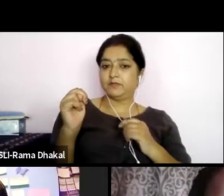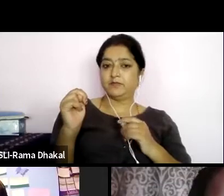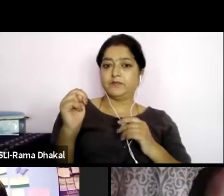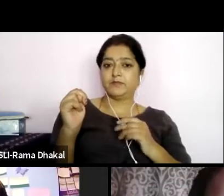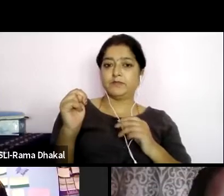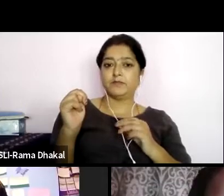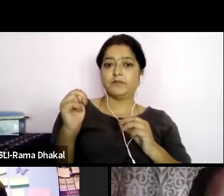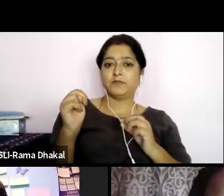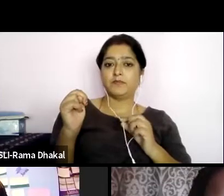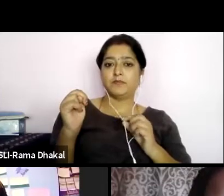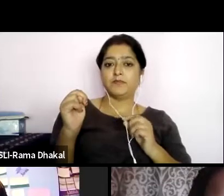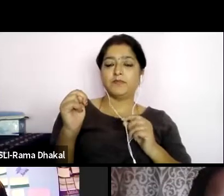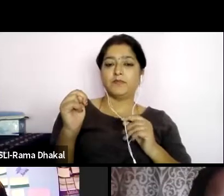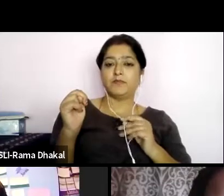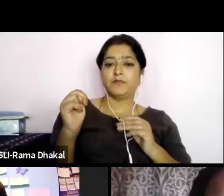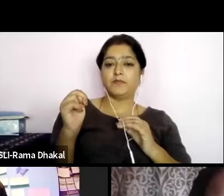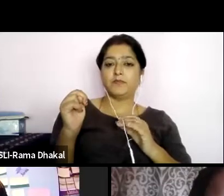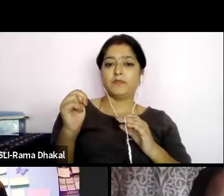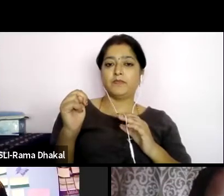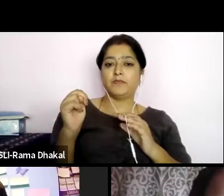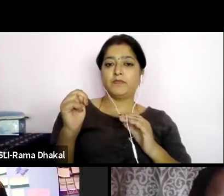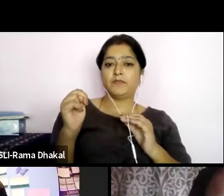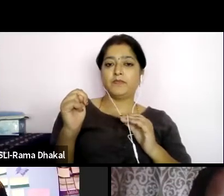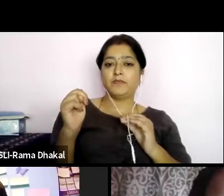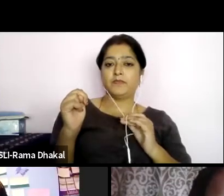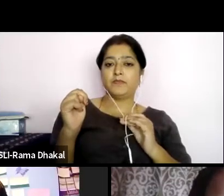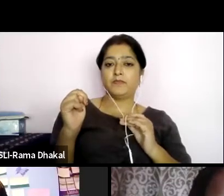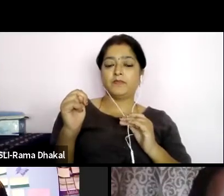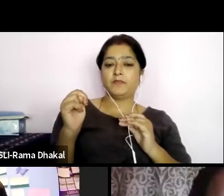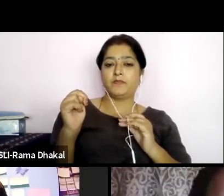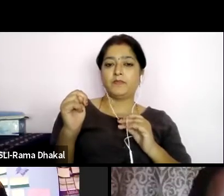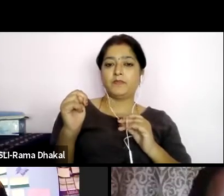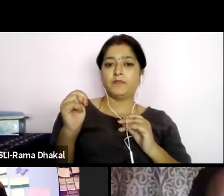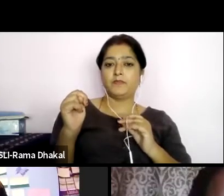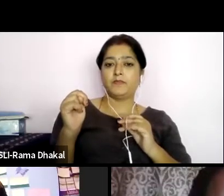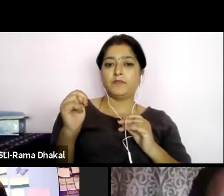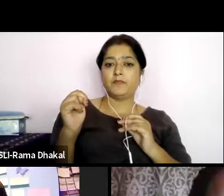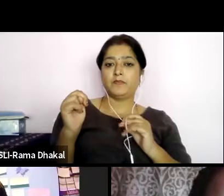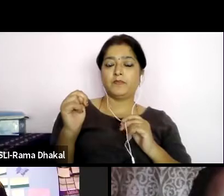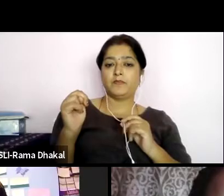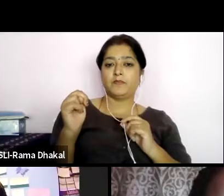supposed to be representing. So while I do agree that